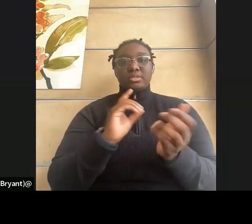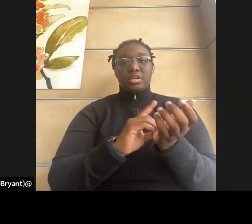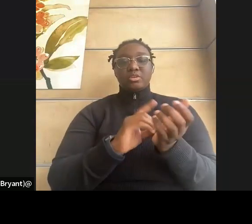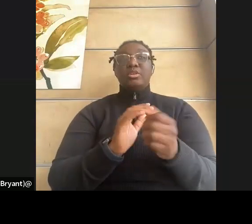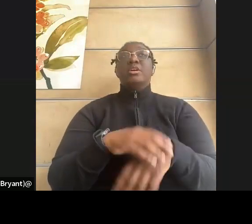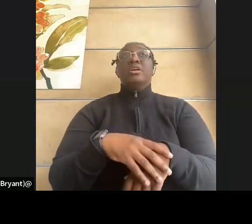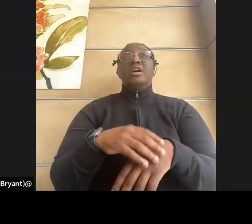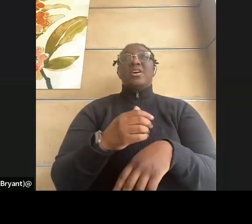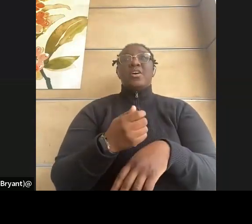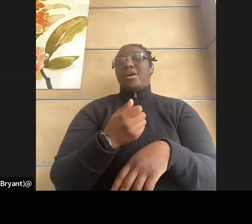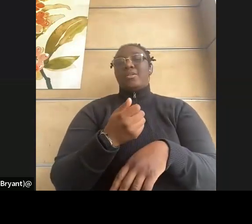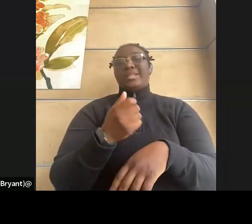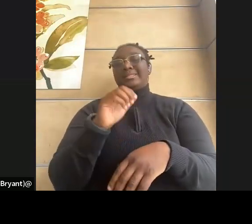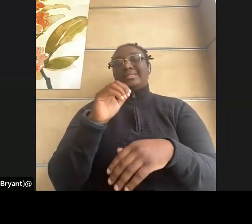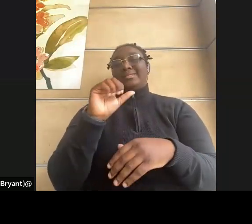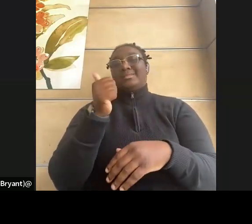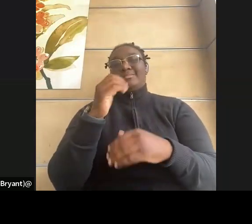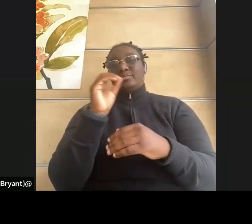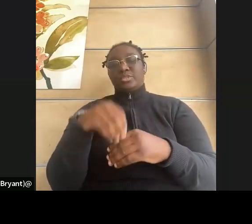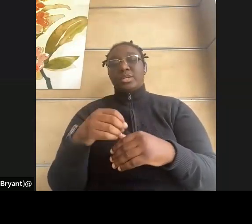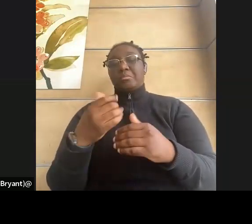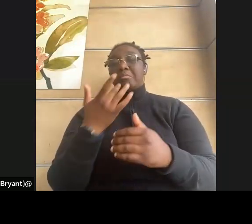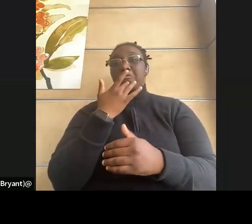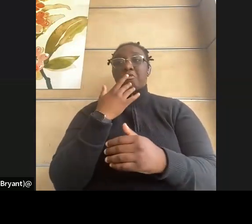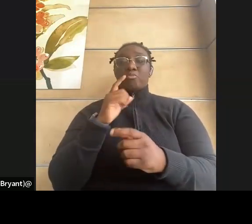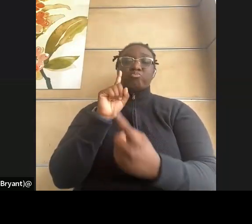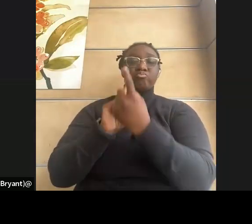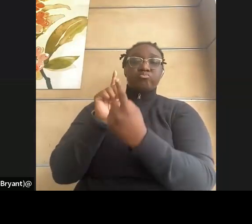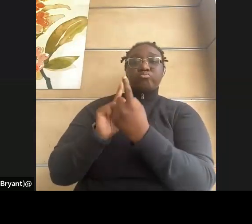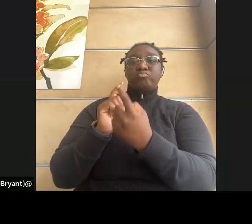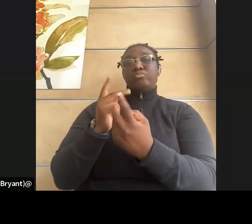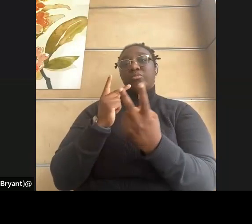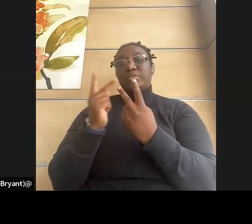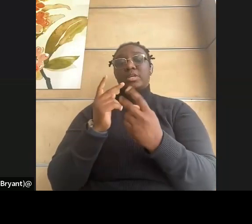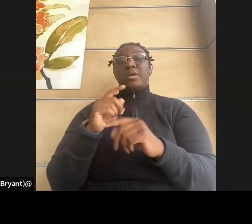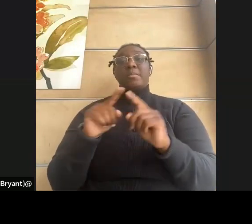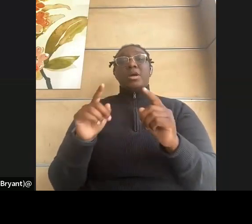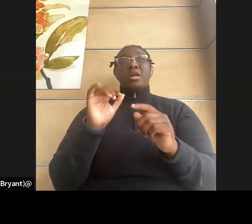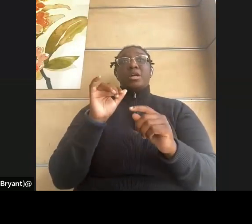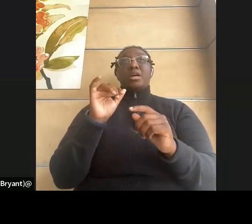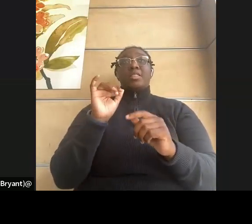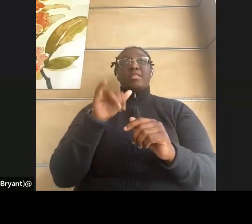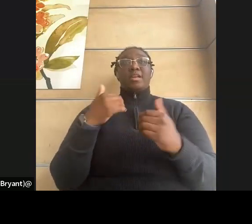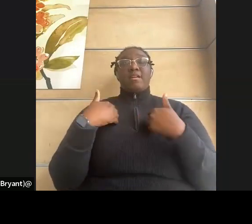in-person visits. This new opportunity does have some challenges though, because many of our